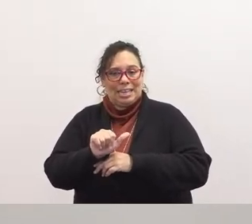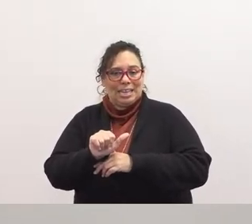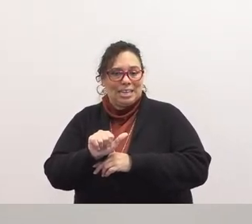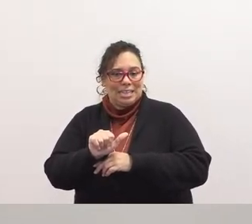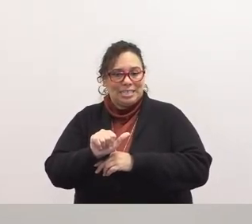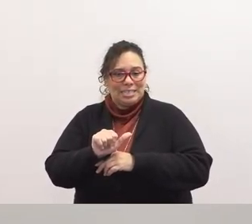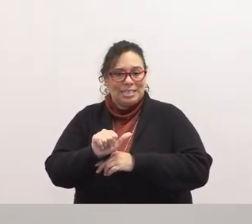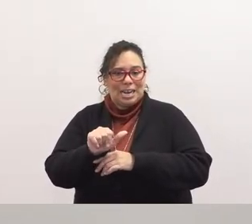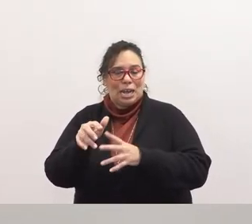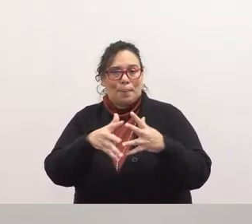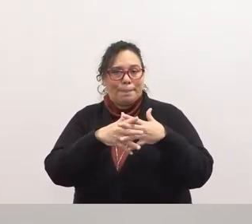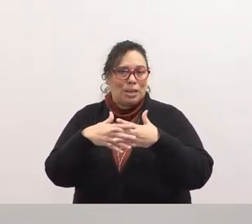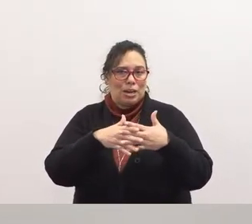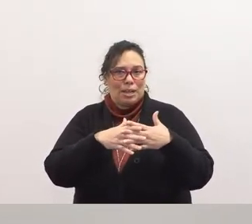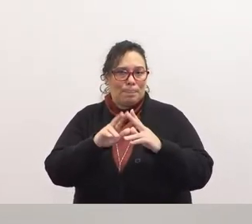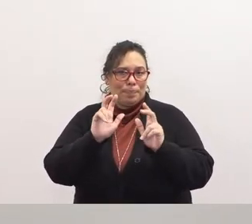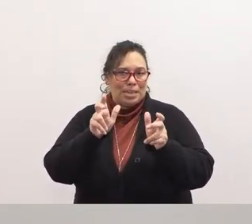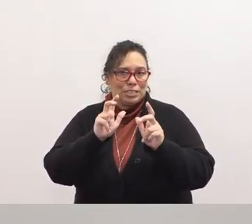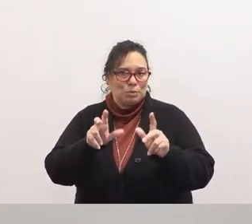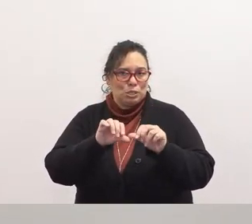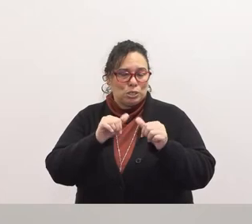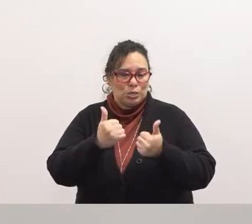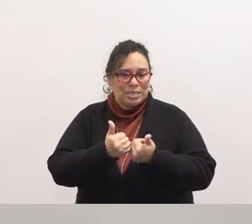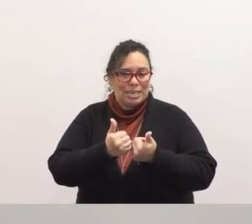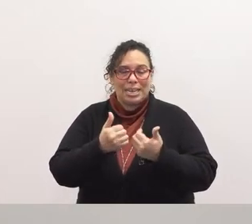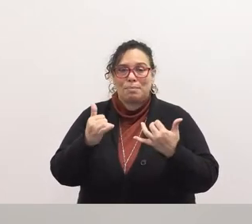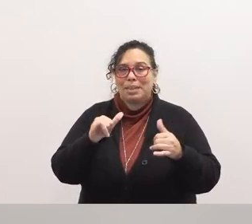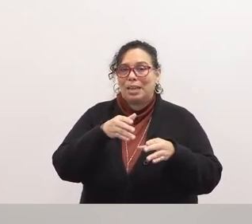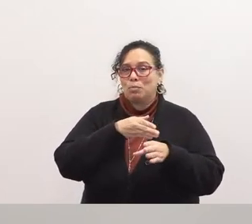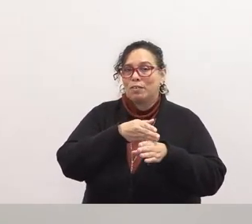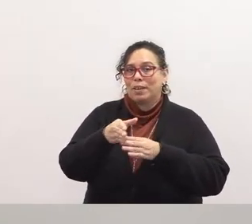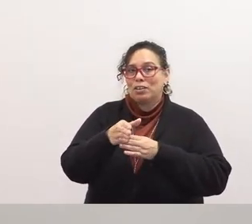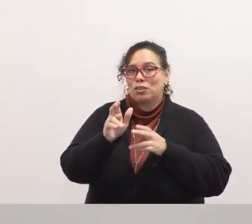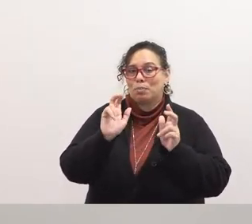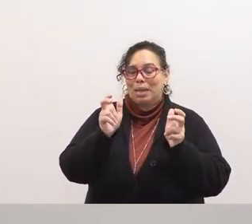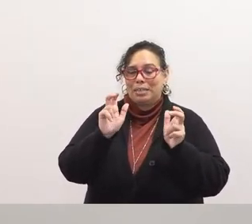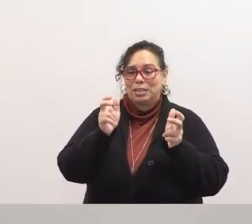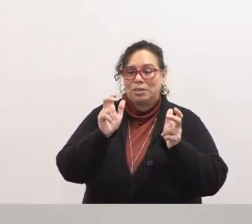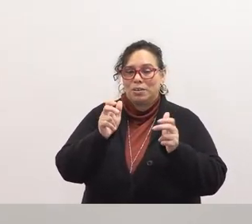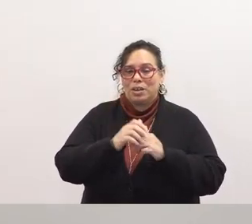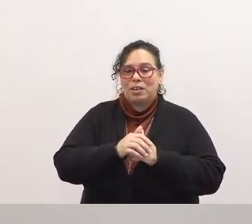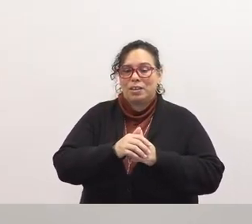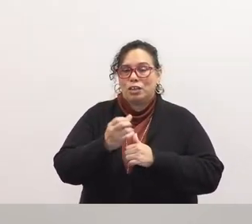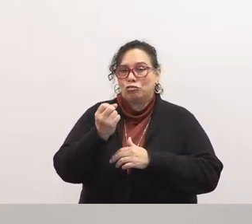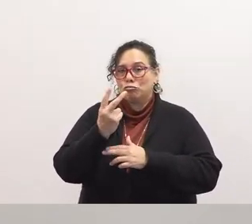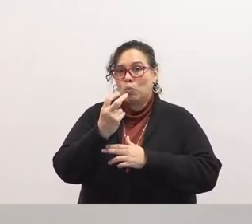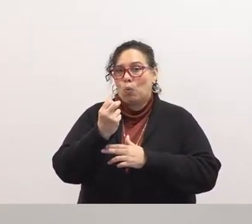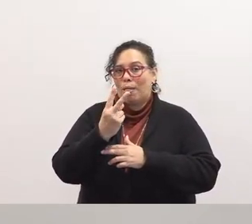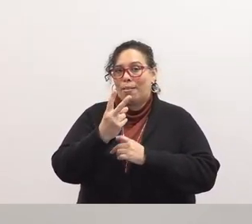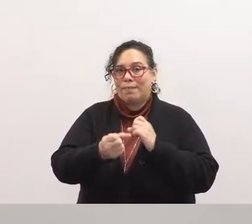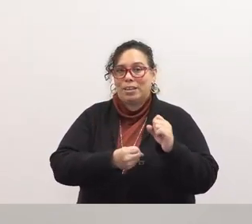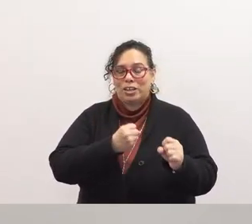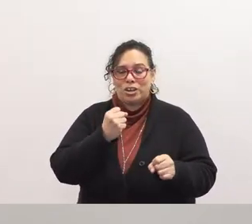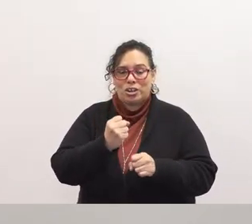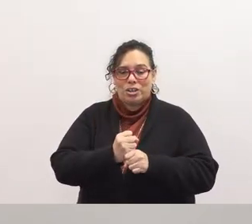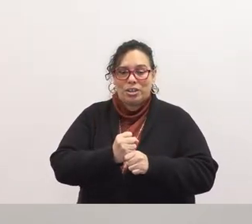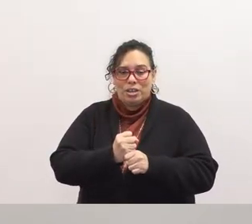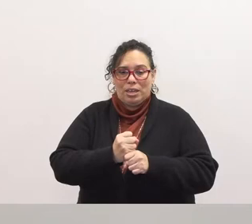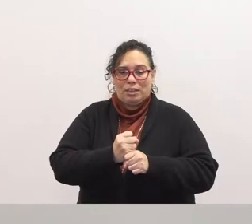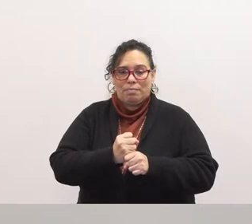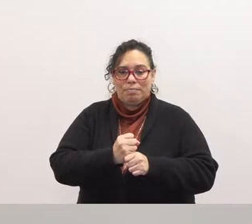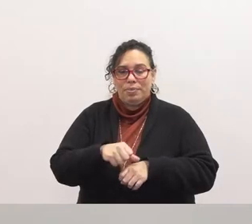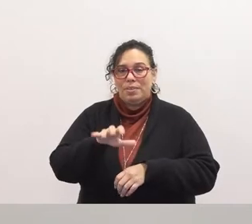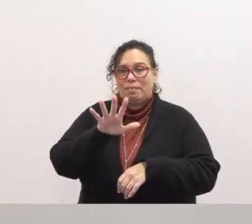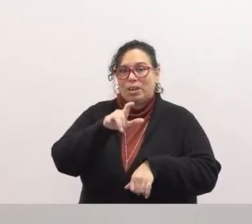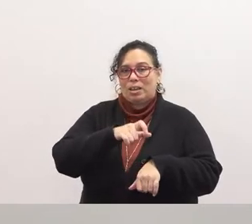American Basketball Association. He played professional basketball for 12 years. He was a